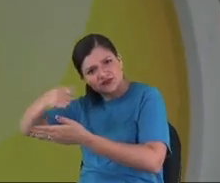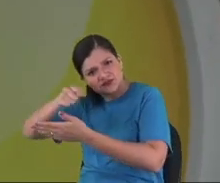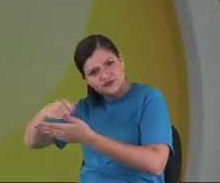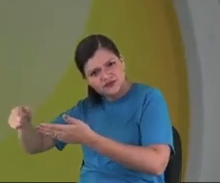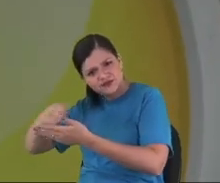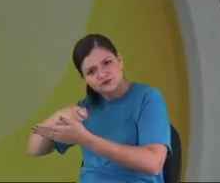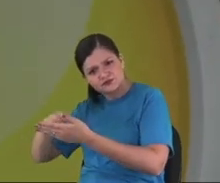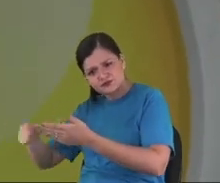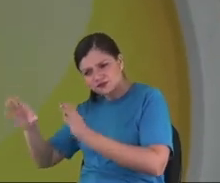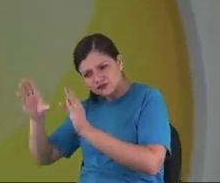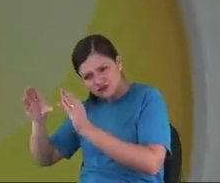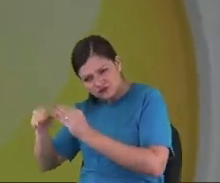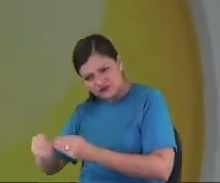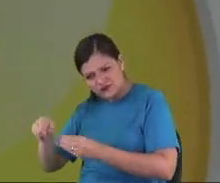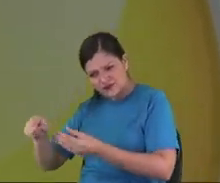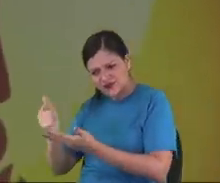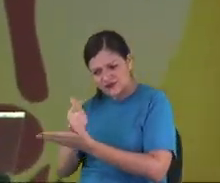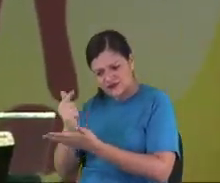a